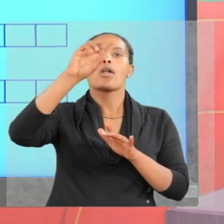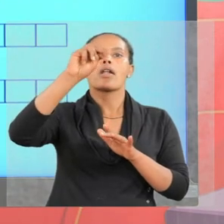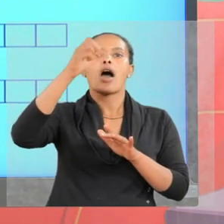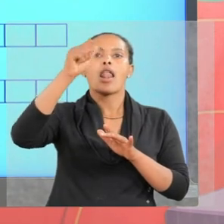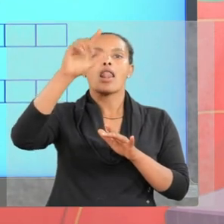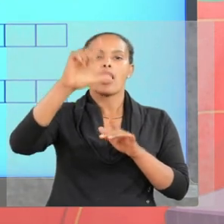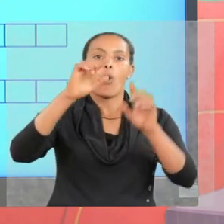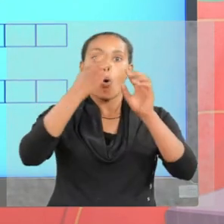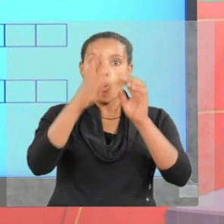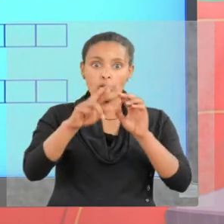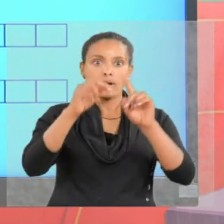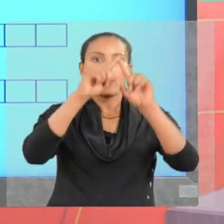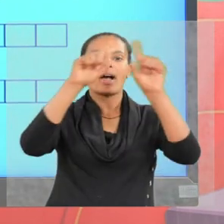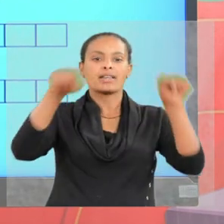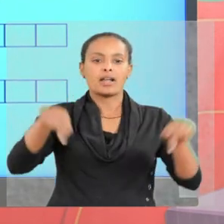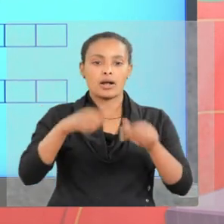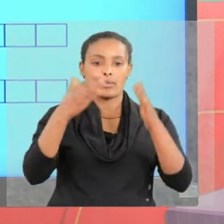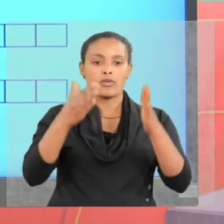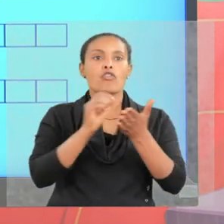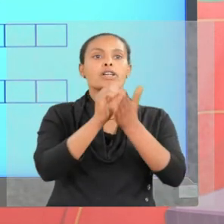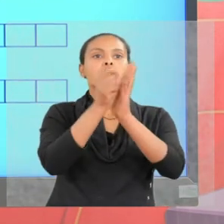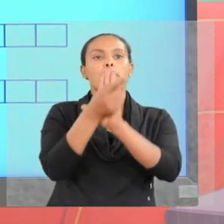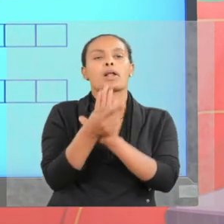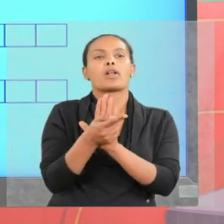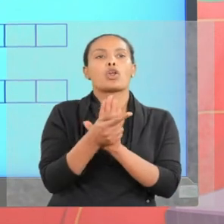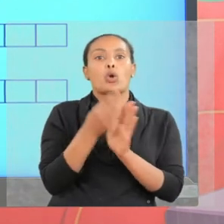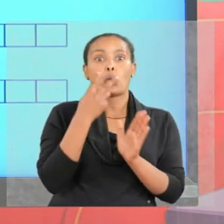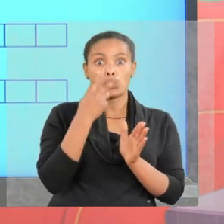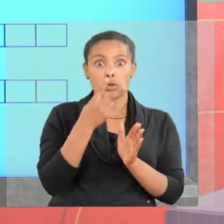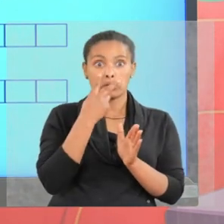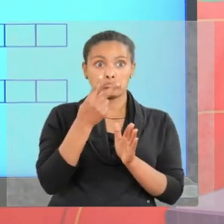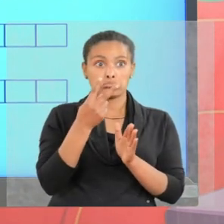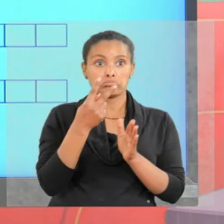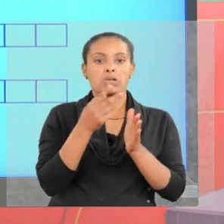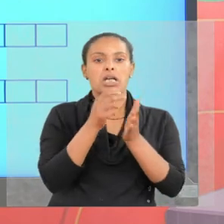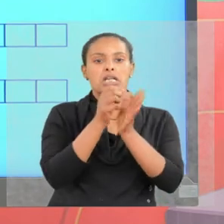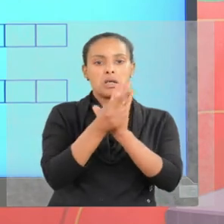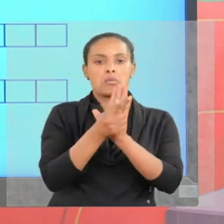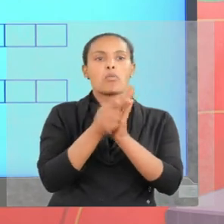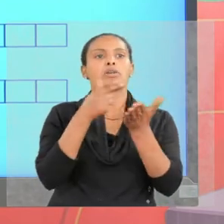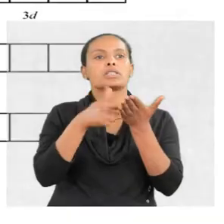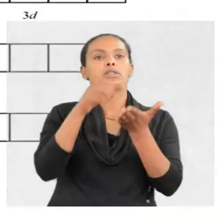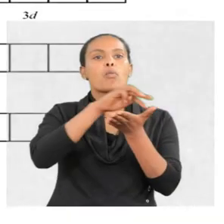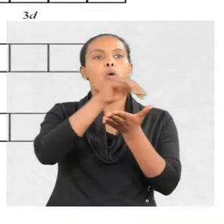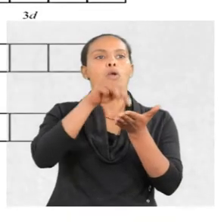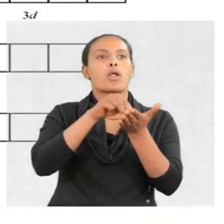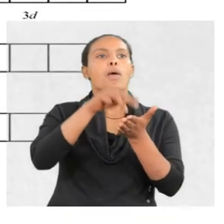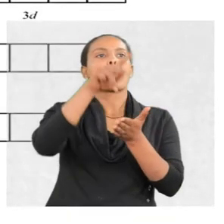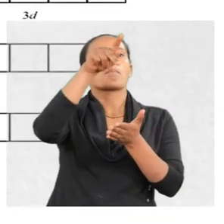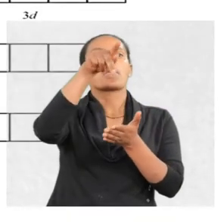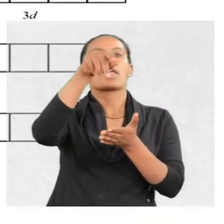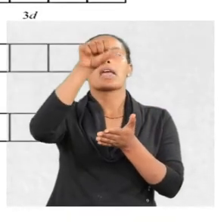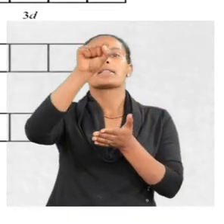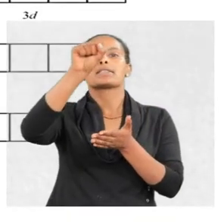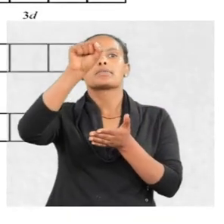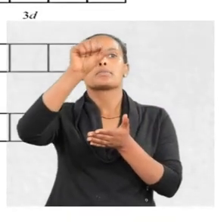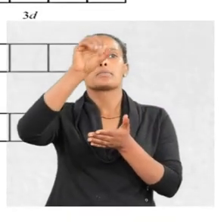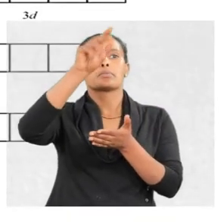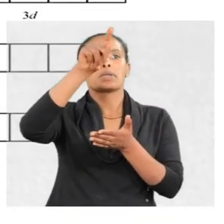electronic arrangement. For example, look, take this molecule